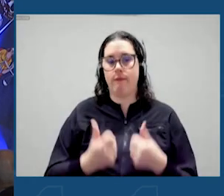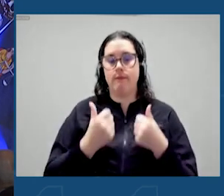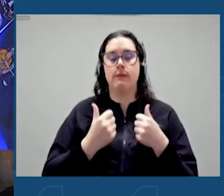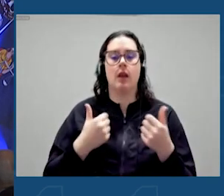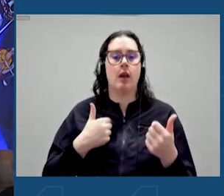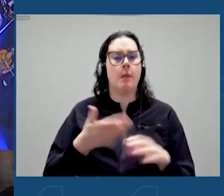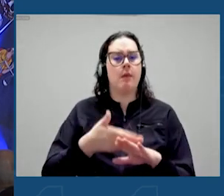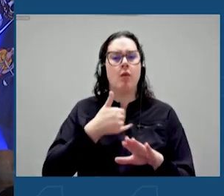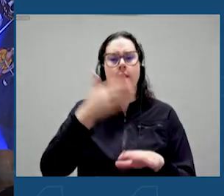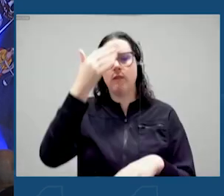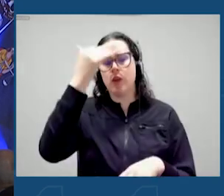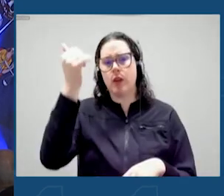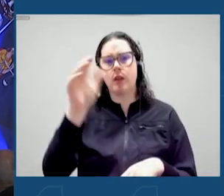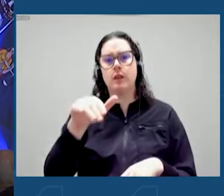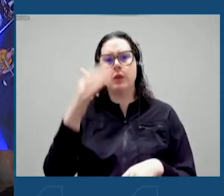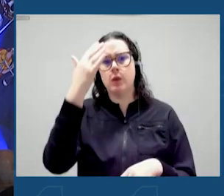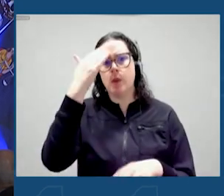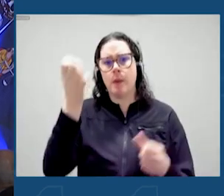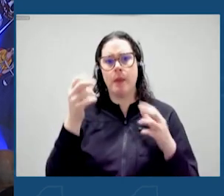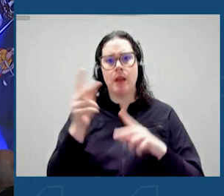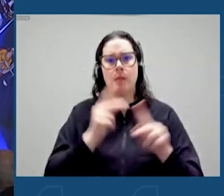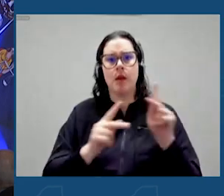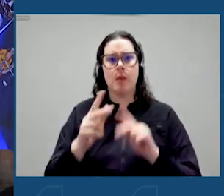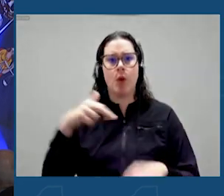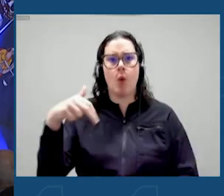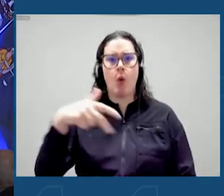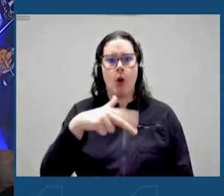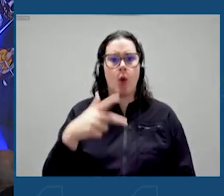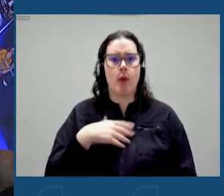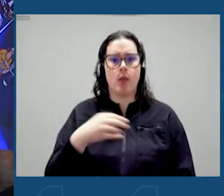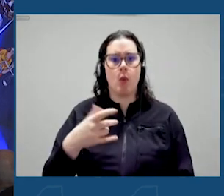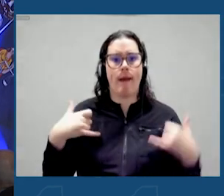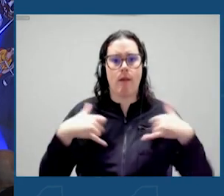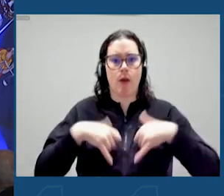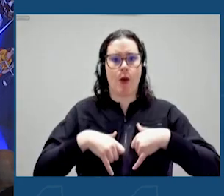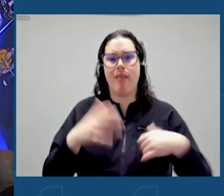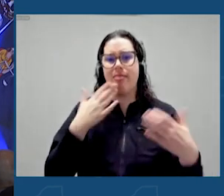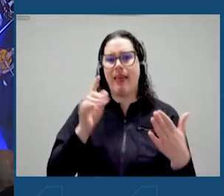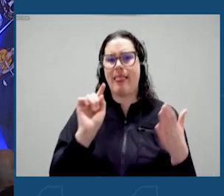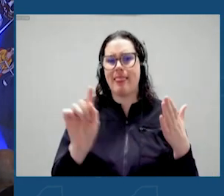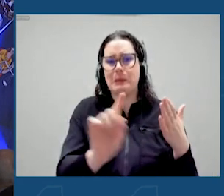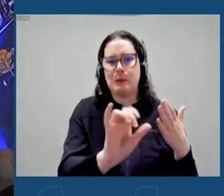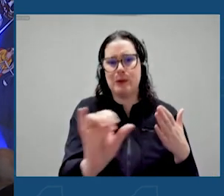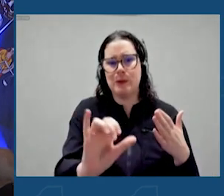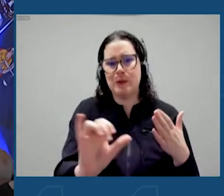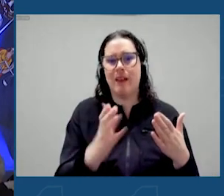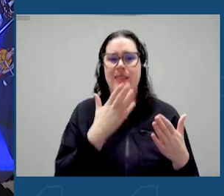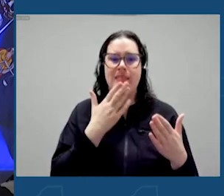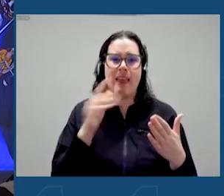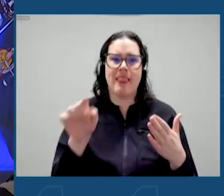forget, all the people who are walking around with the white coats on, let's thank them also. Let's thank